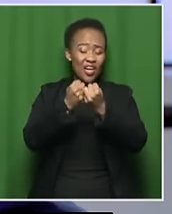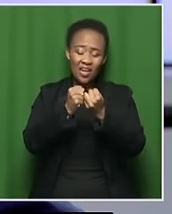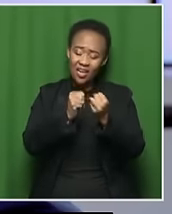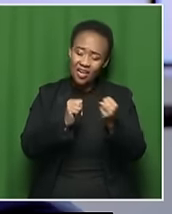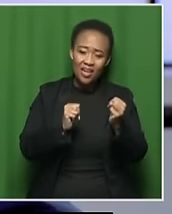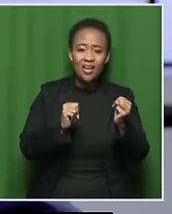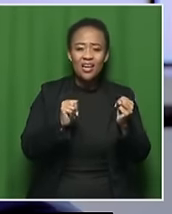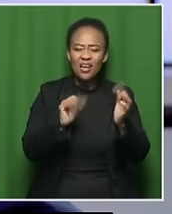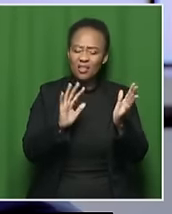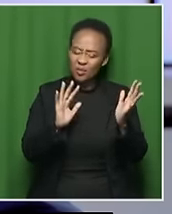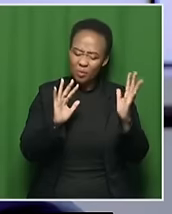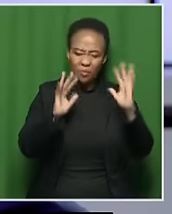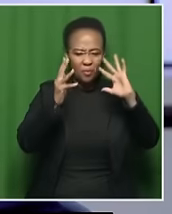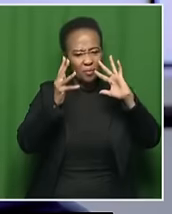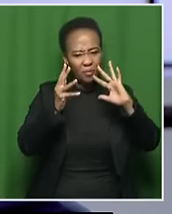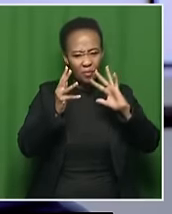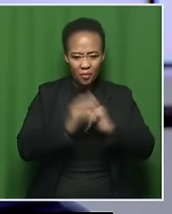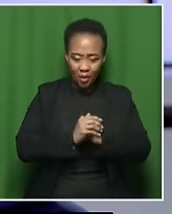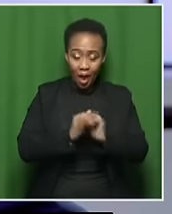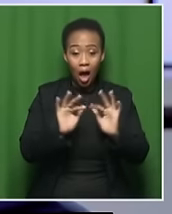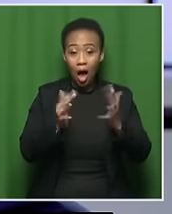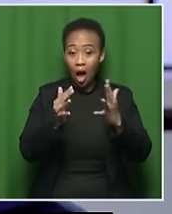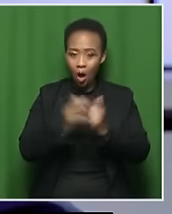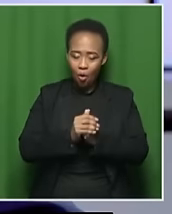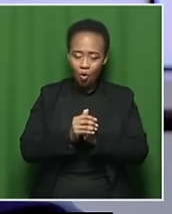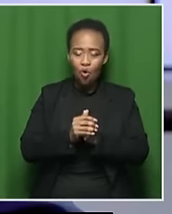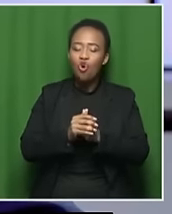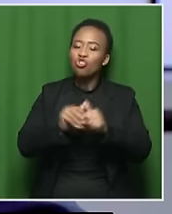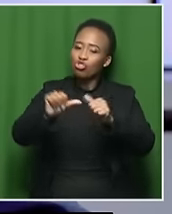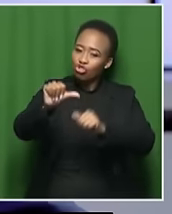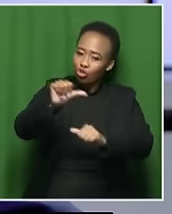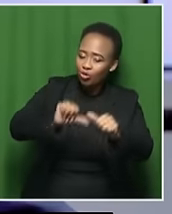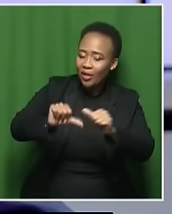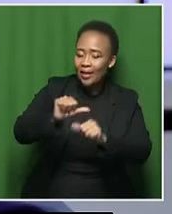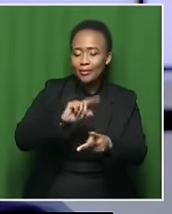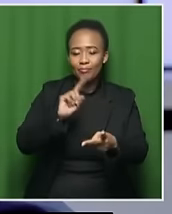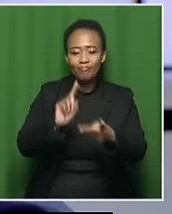fractured socially, it's fractured economically,